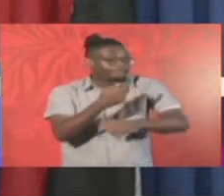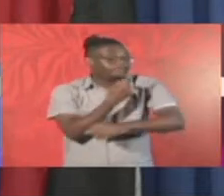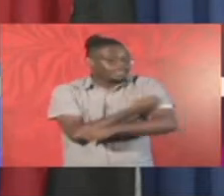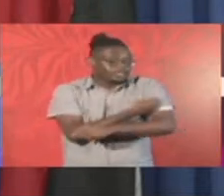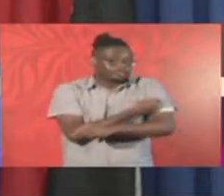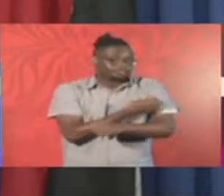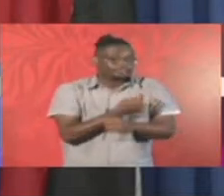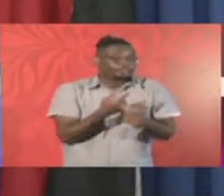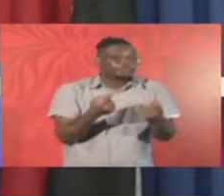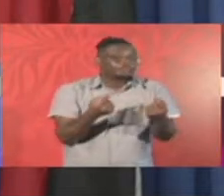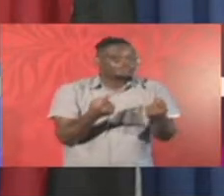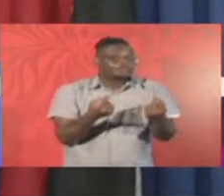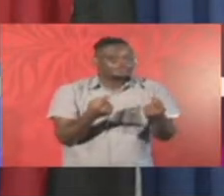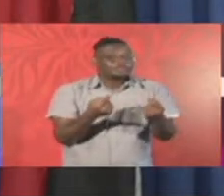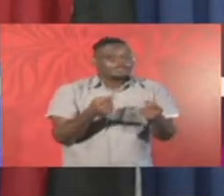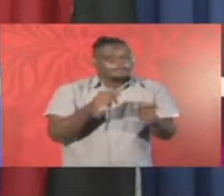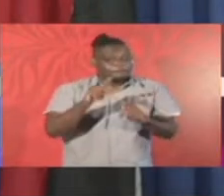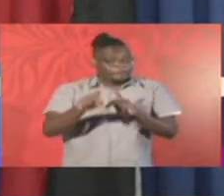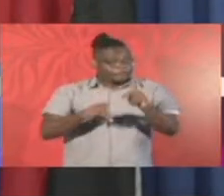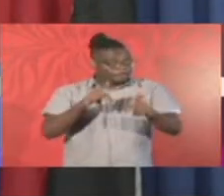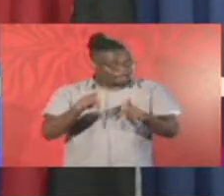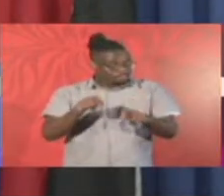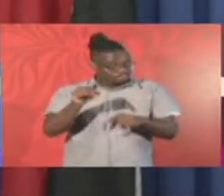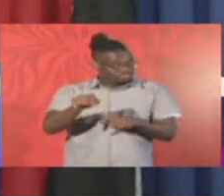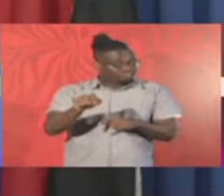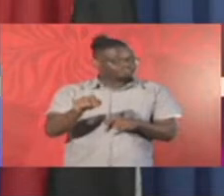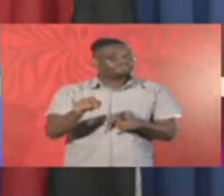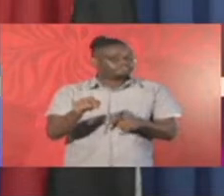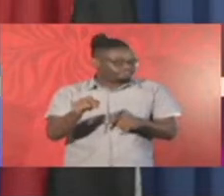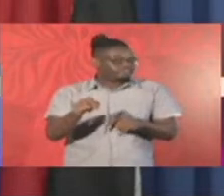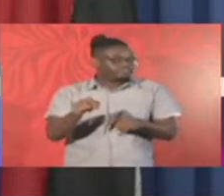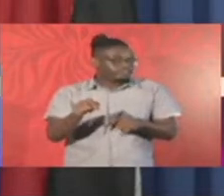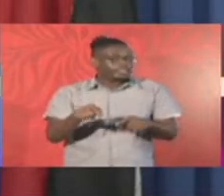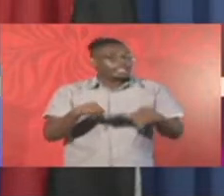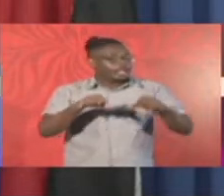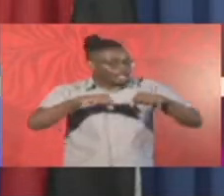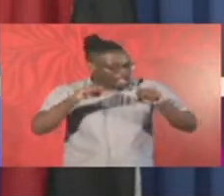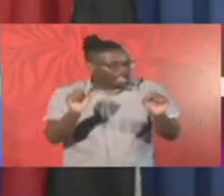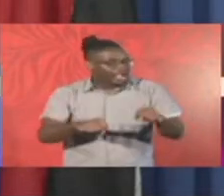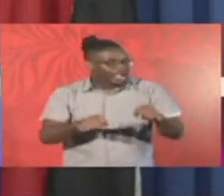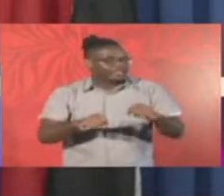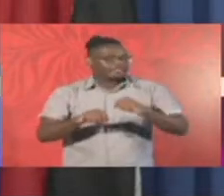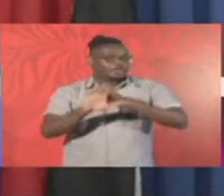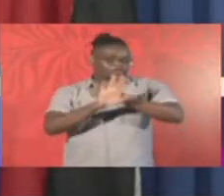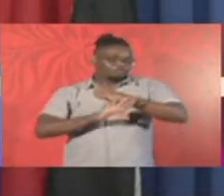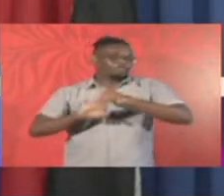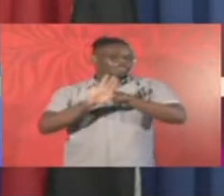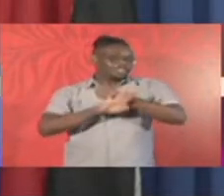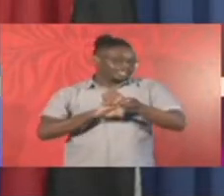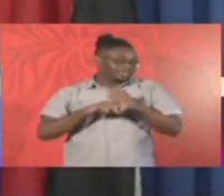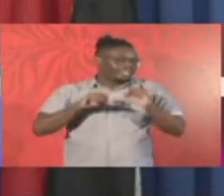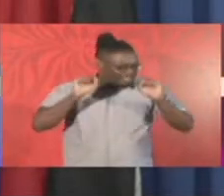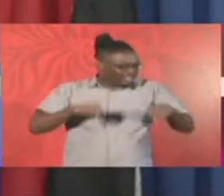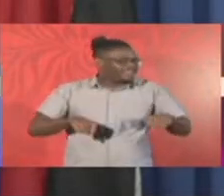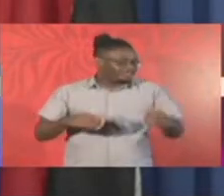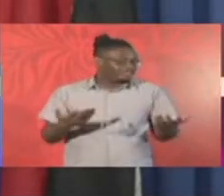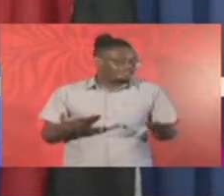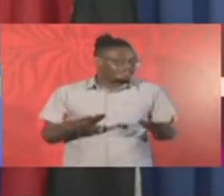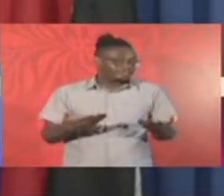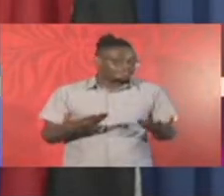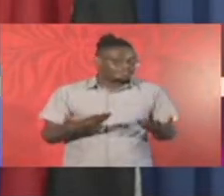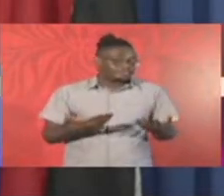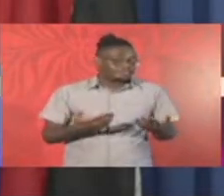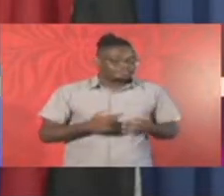and Tobago can, rather than be worse position than a state that is 36% vaccinated